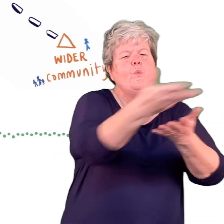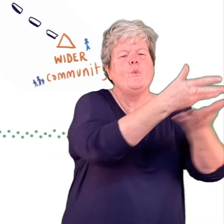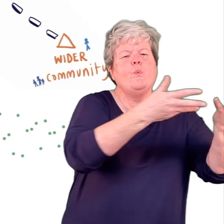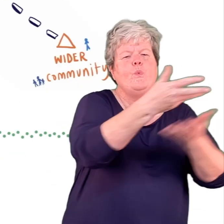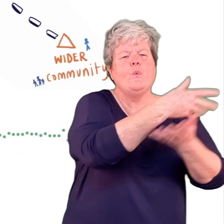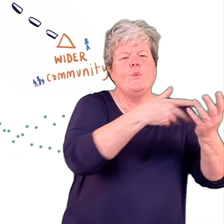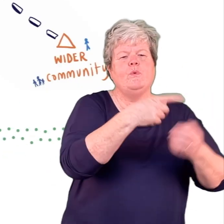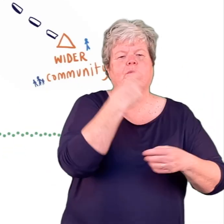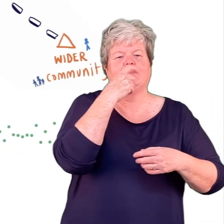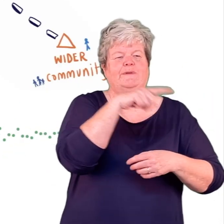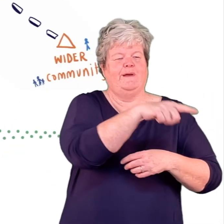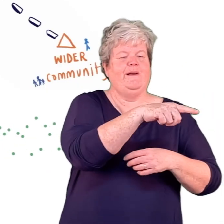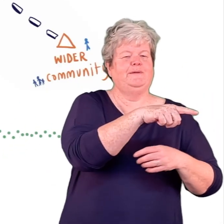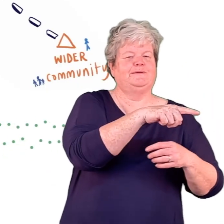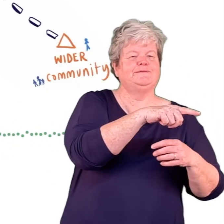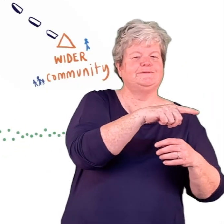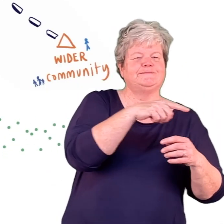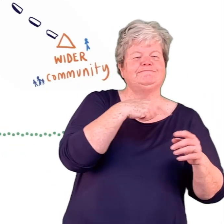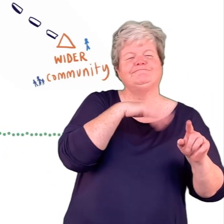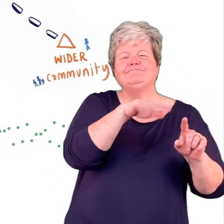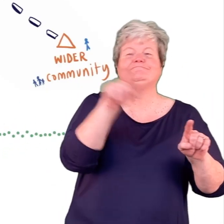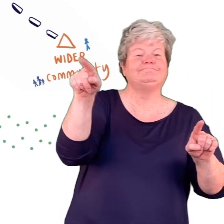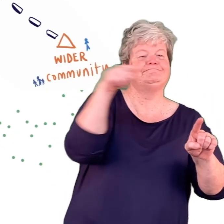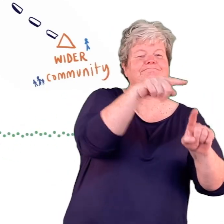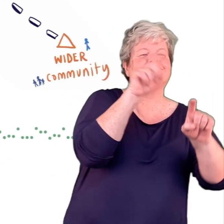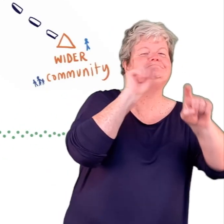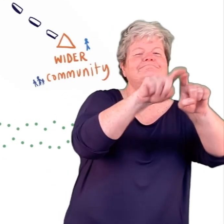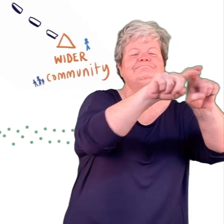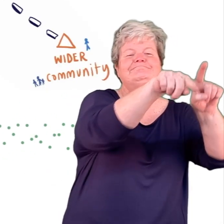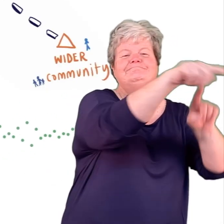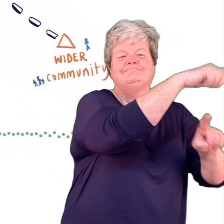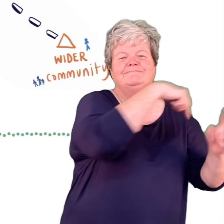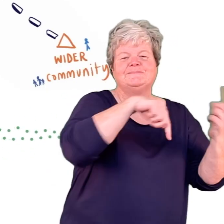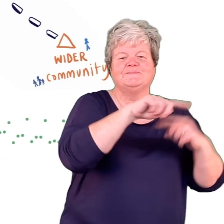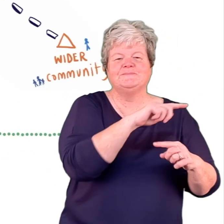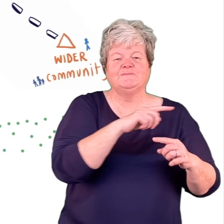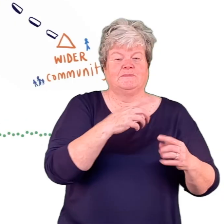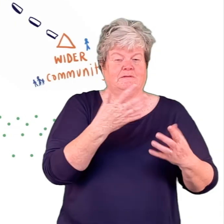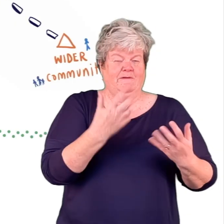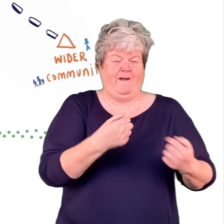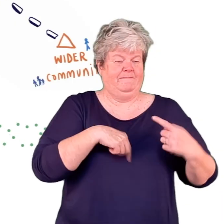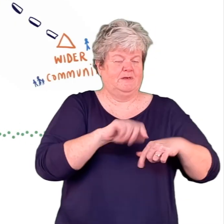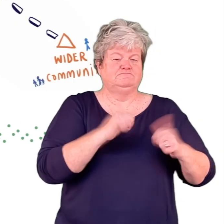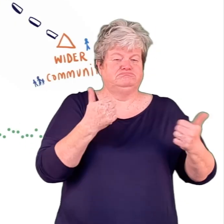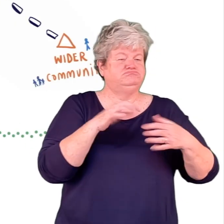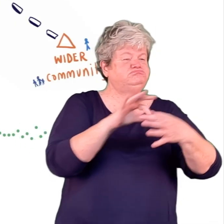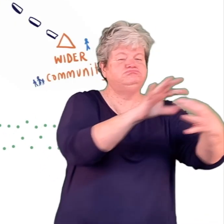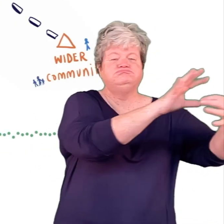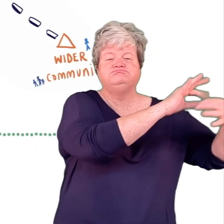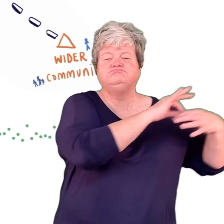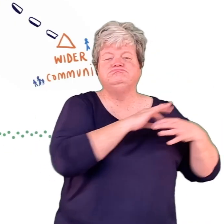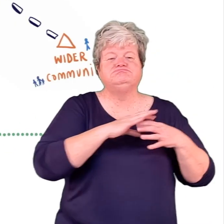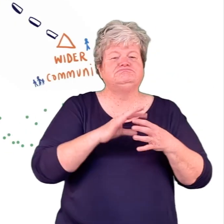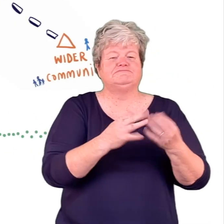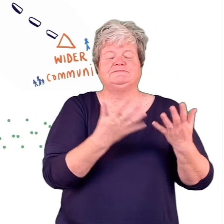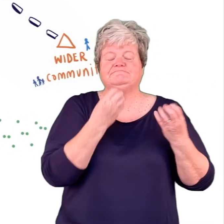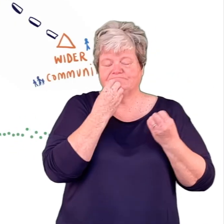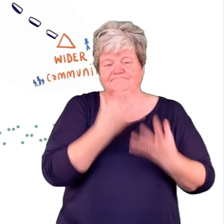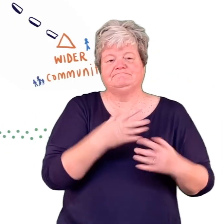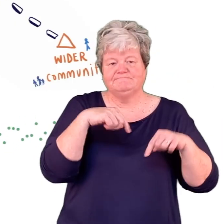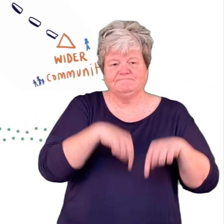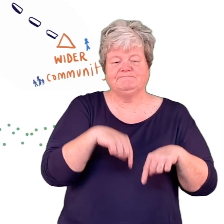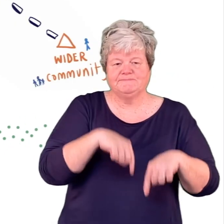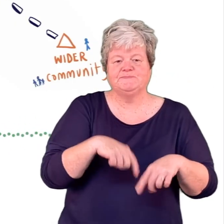more activity-based research projects, we would direct them to search. So we've got this extensive network both within